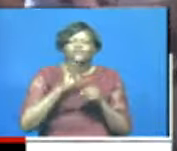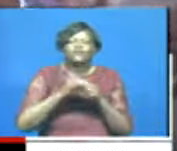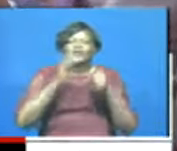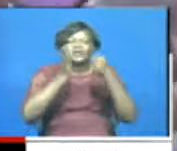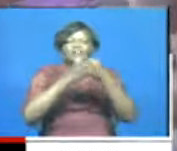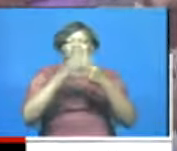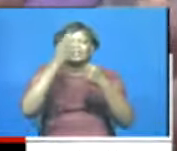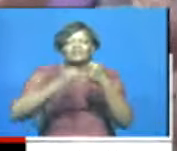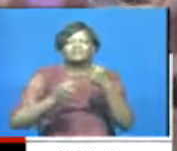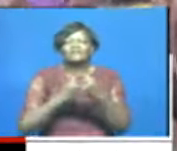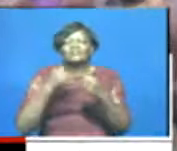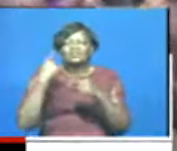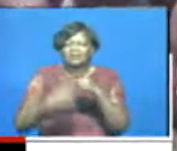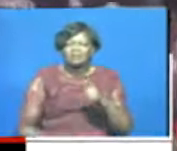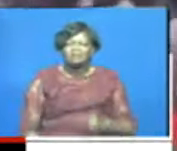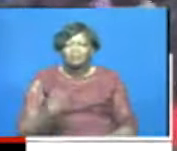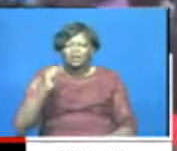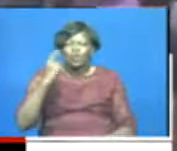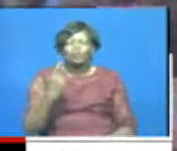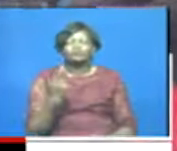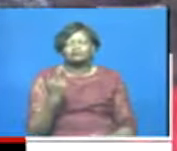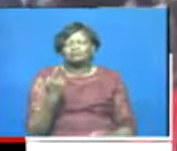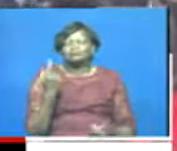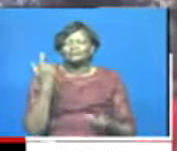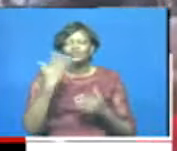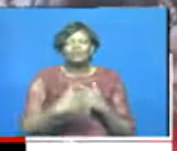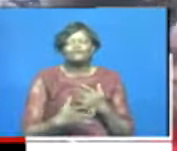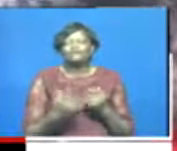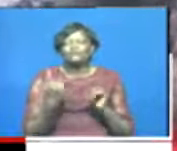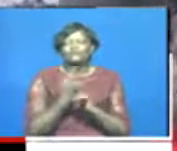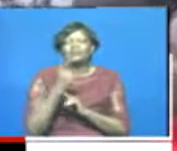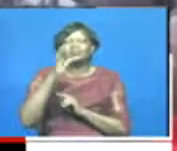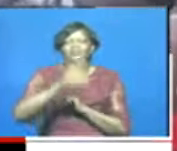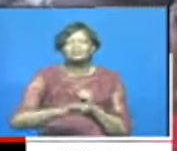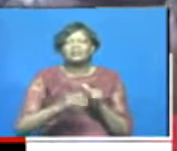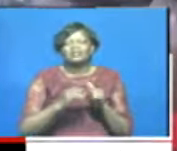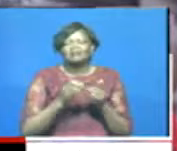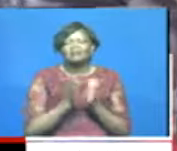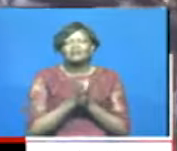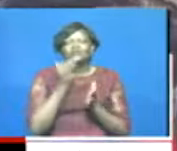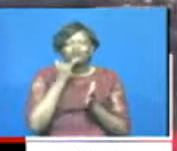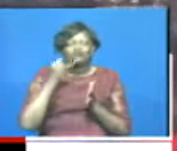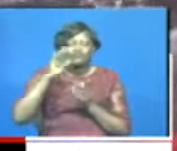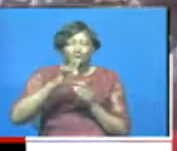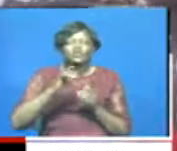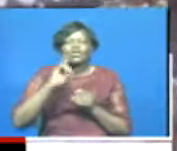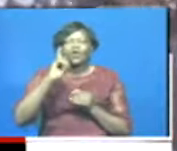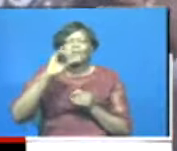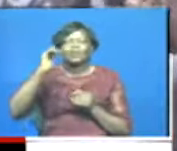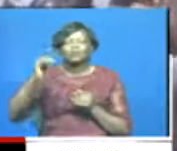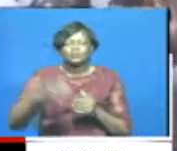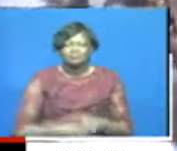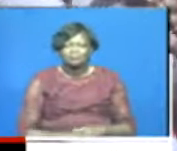huu. The Kenya Kwanza troop made stopovers at Imara Daima and Mukuru slums in Nairobi County.